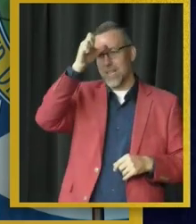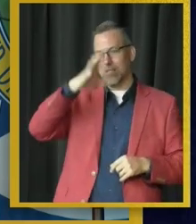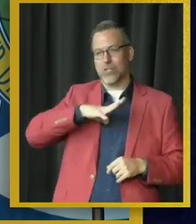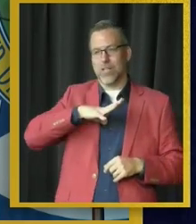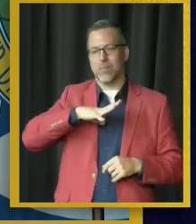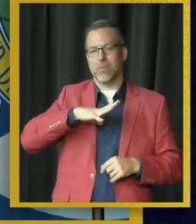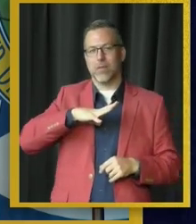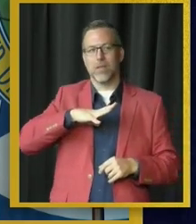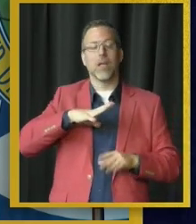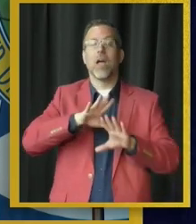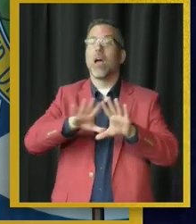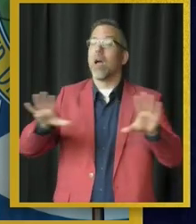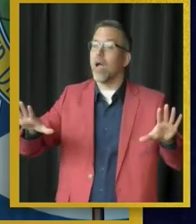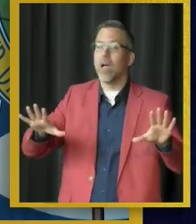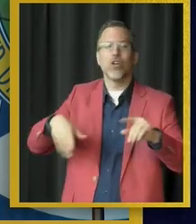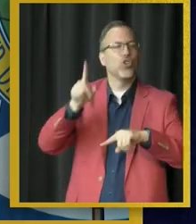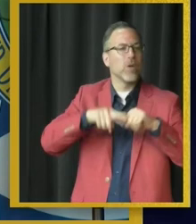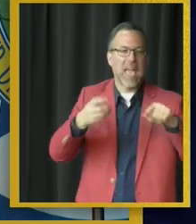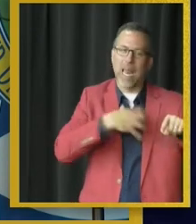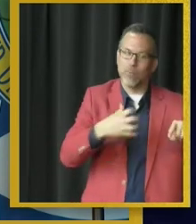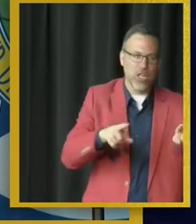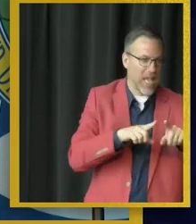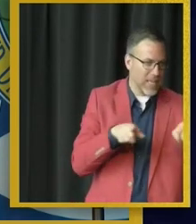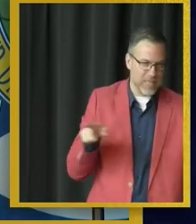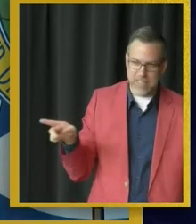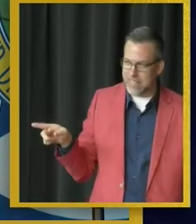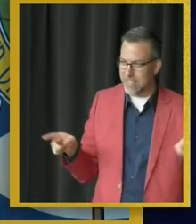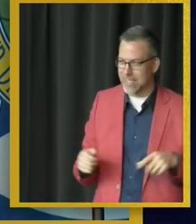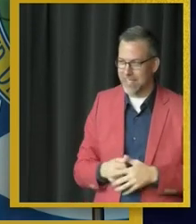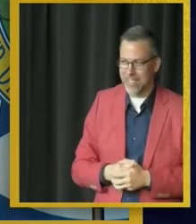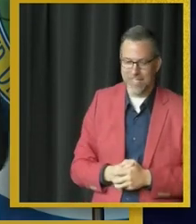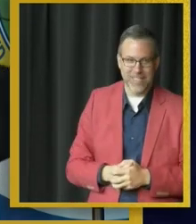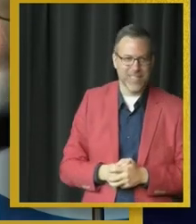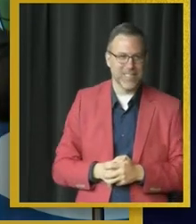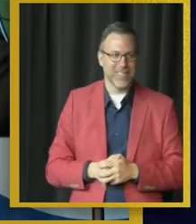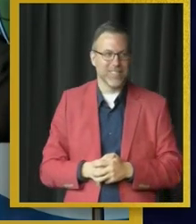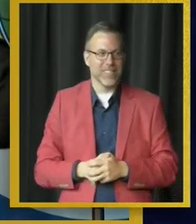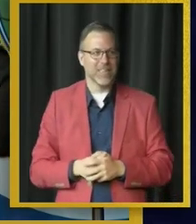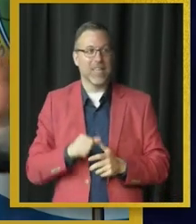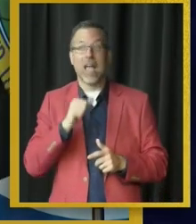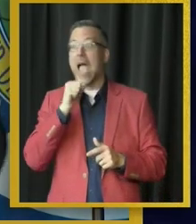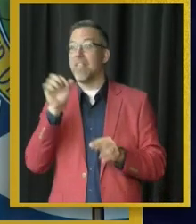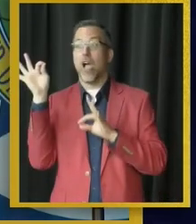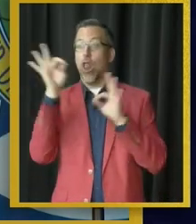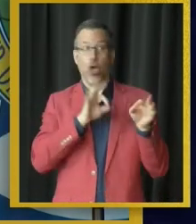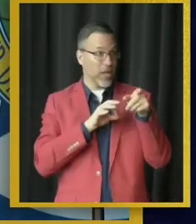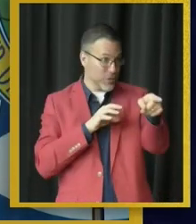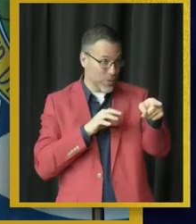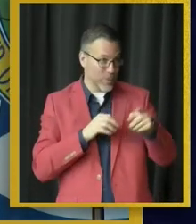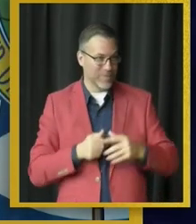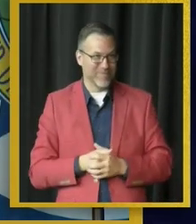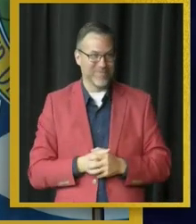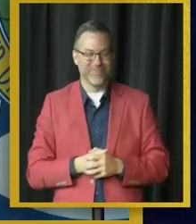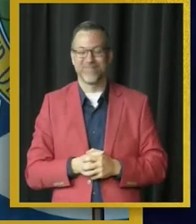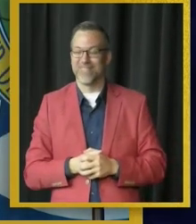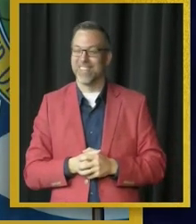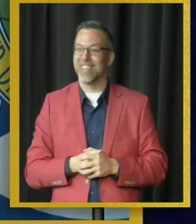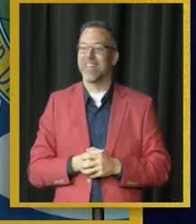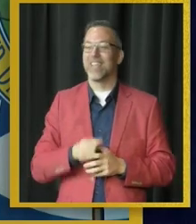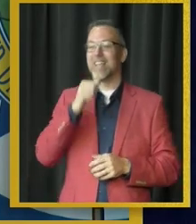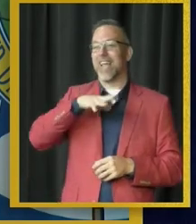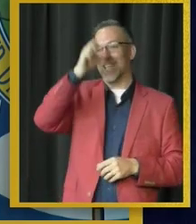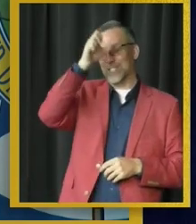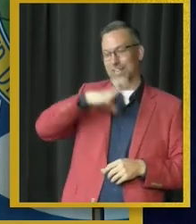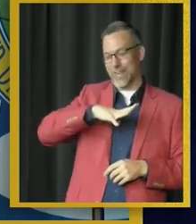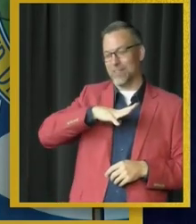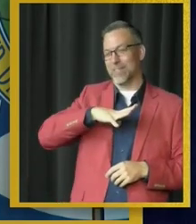gentlemen, no, you're not allowed to object. You notice I didn't look over there very long. With that, ladies and